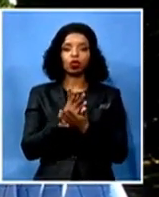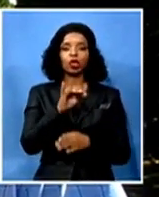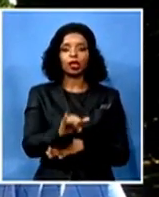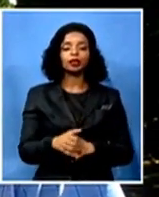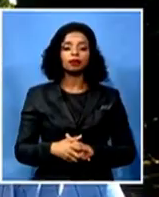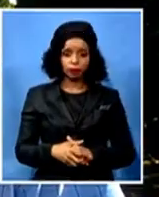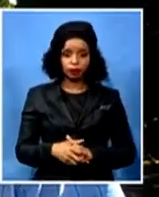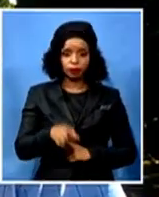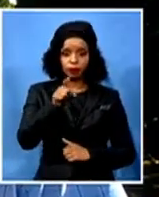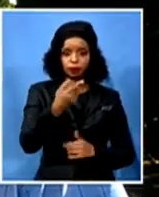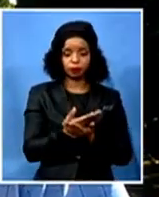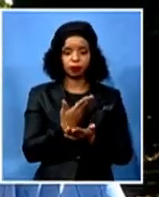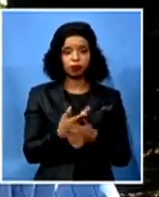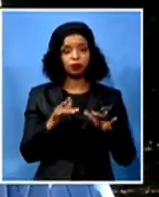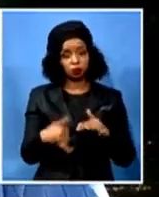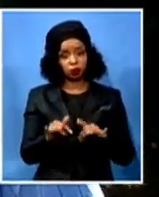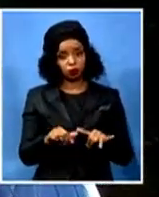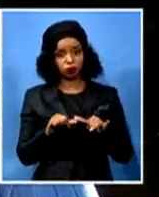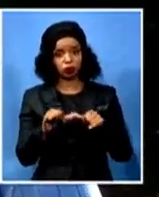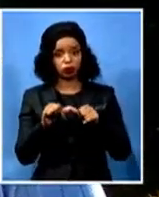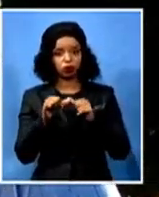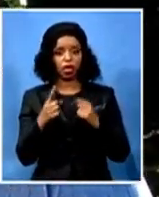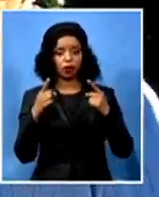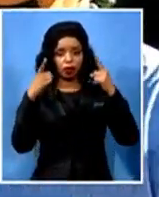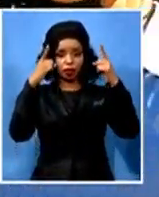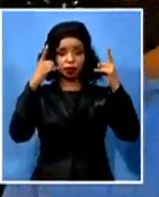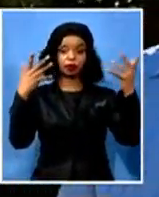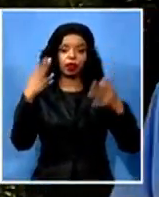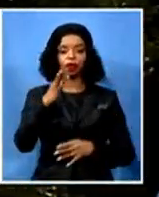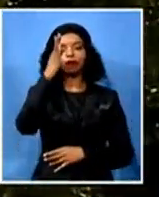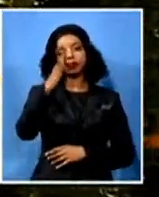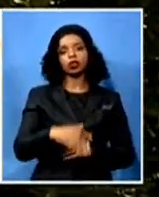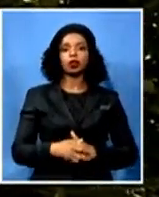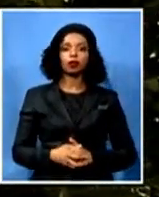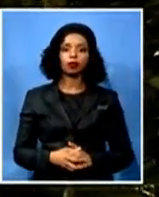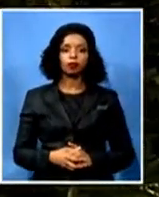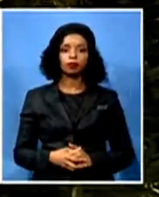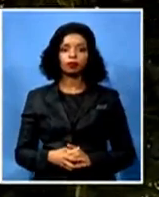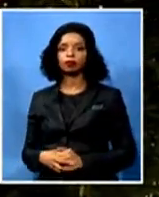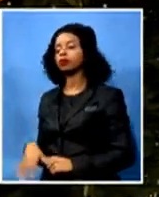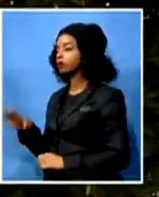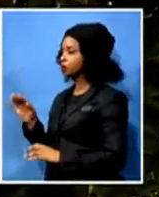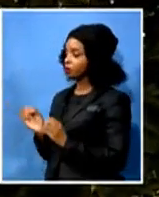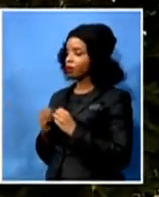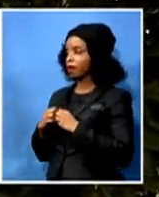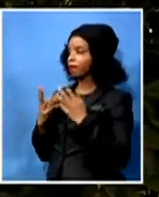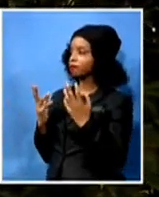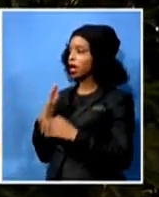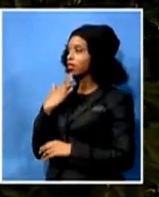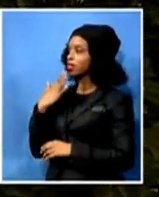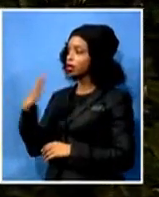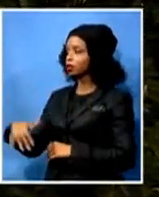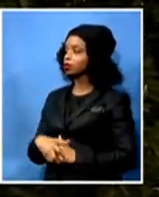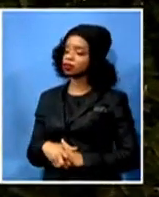be successful in the future. Baron, many thanks. That is Baron Foster of Mahela Citrus